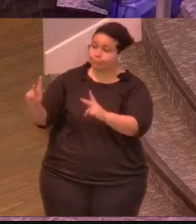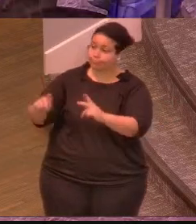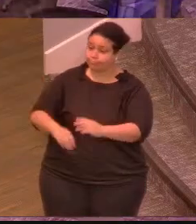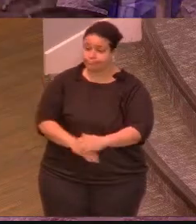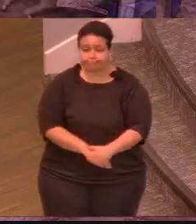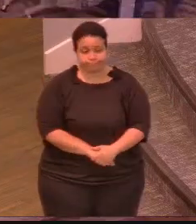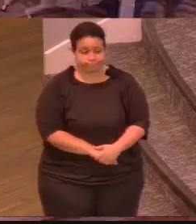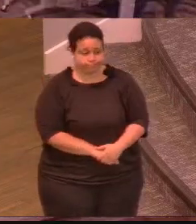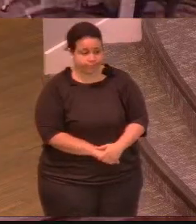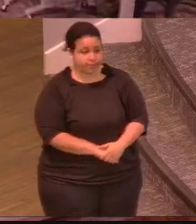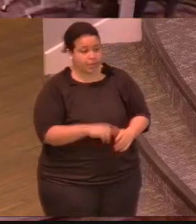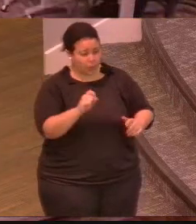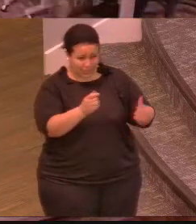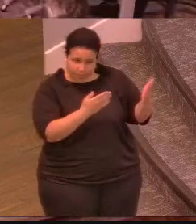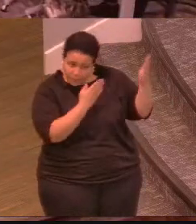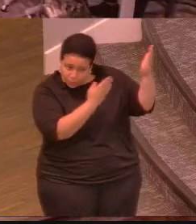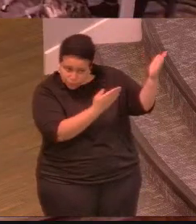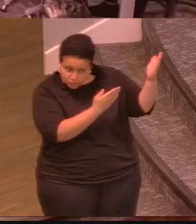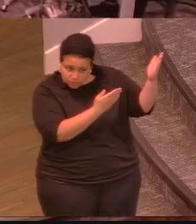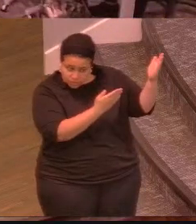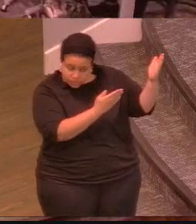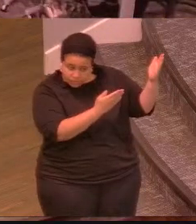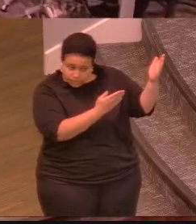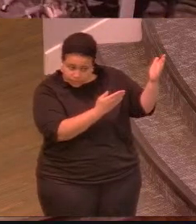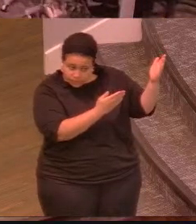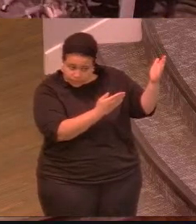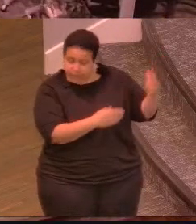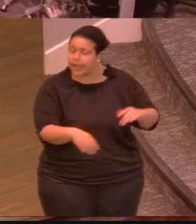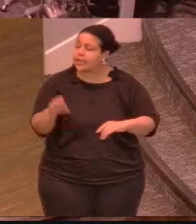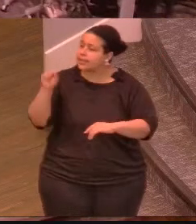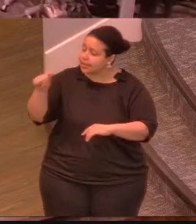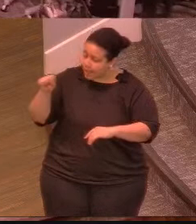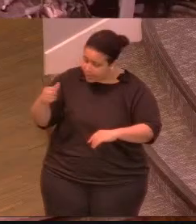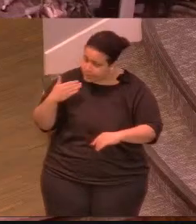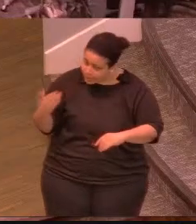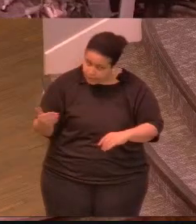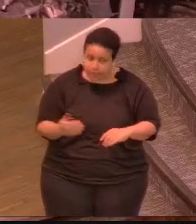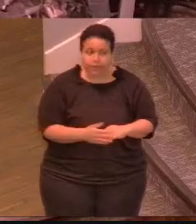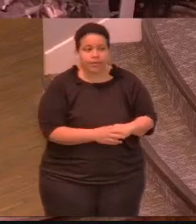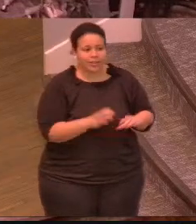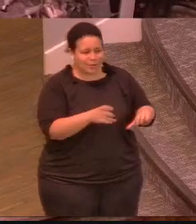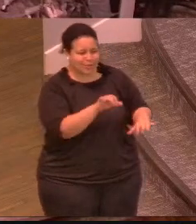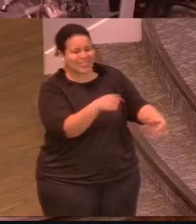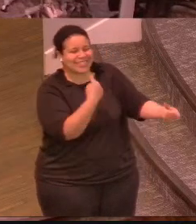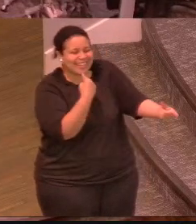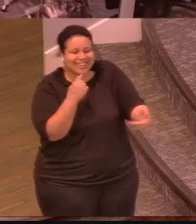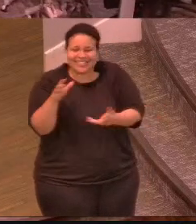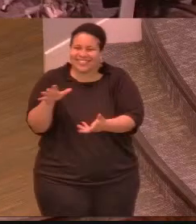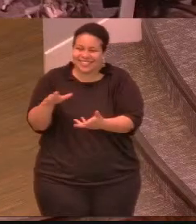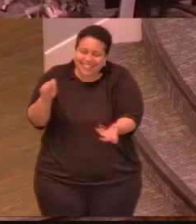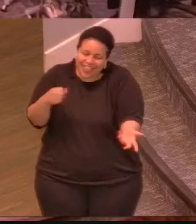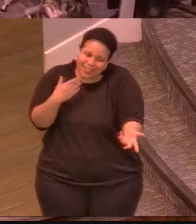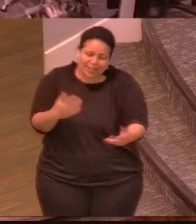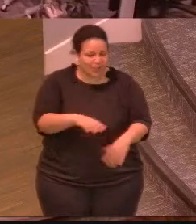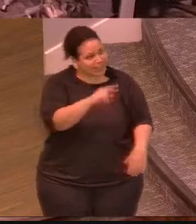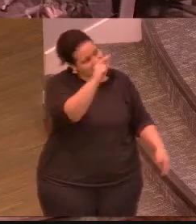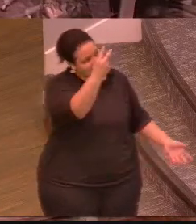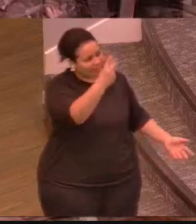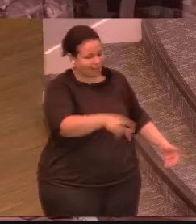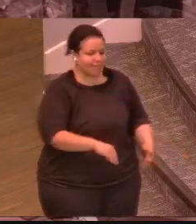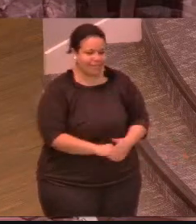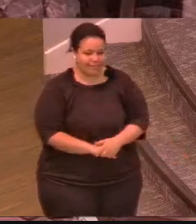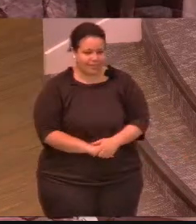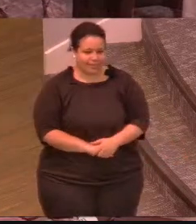Do we need to make a motion? Someone make a motion? I motion we Yes, do what ma'am. you just Thank did. Do what you just said. Thank you.